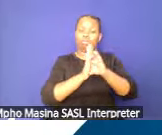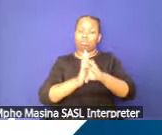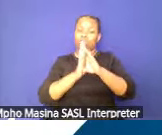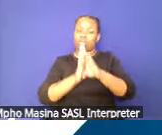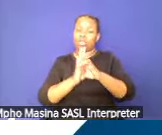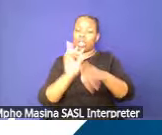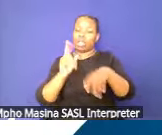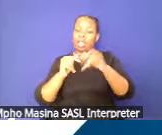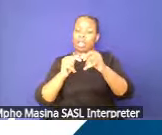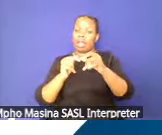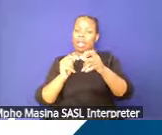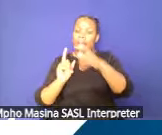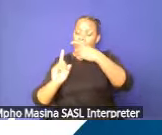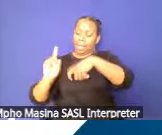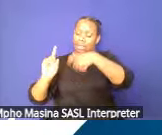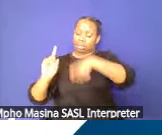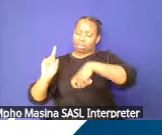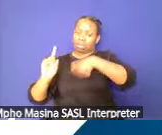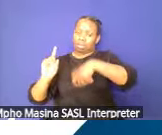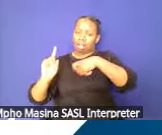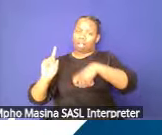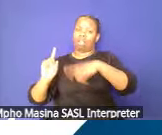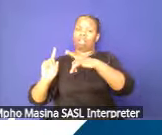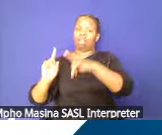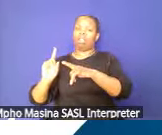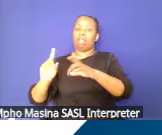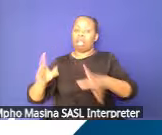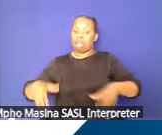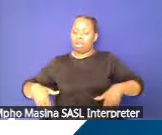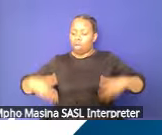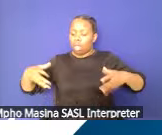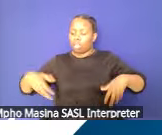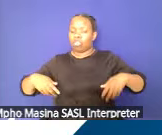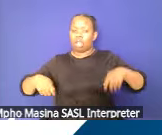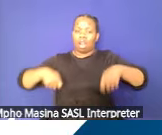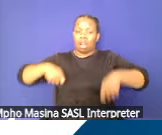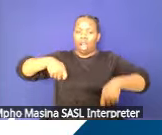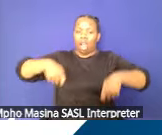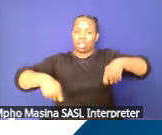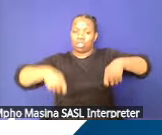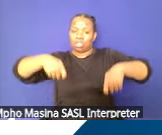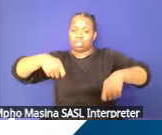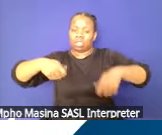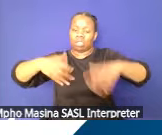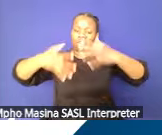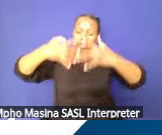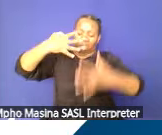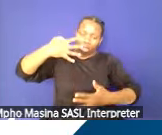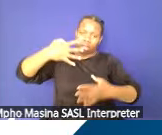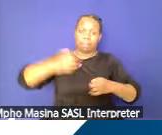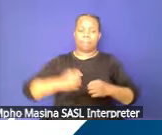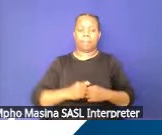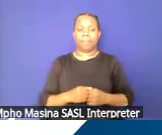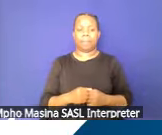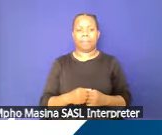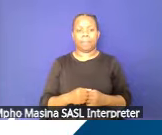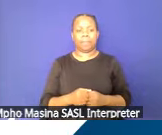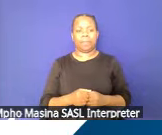care attendant, your wheelchair, your crutches, etc., etc.